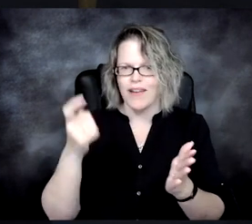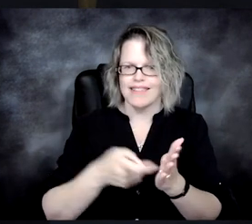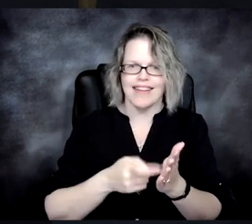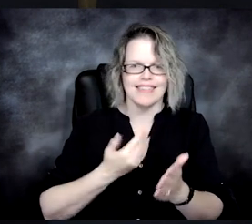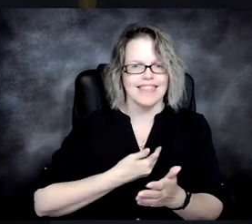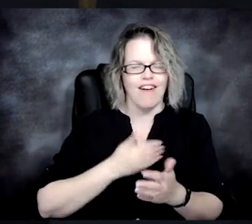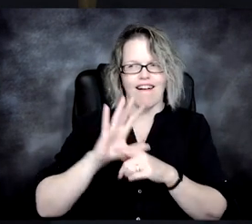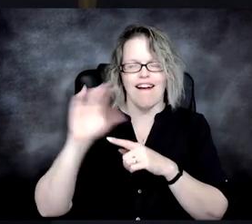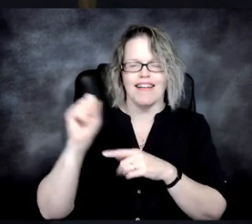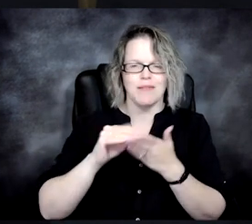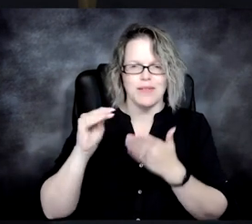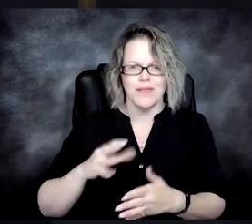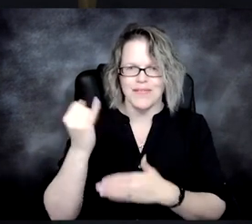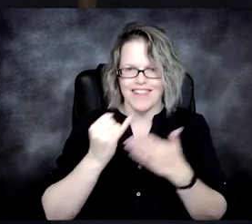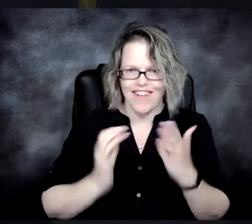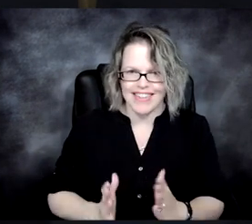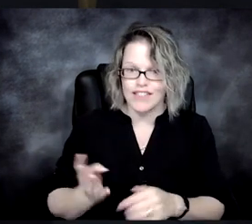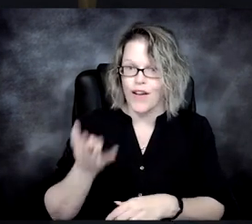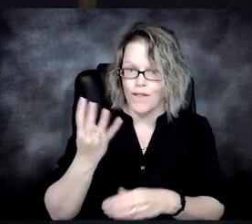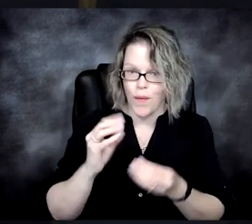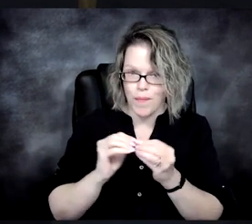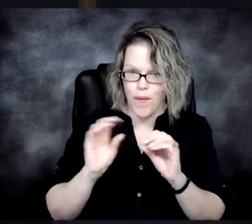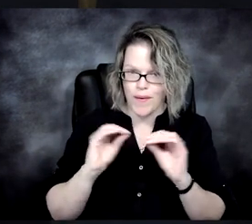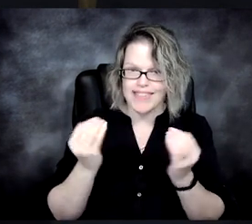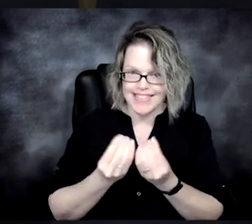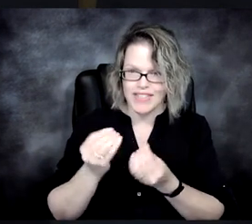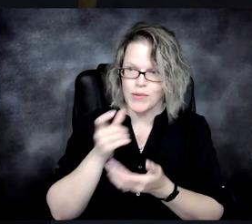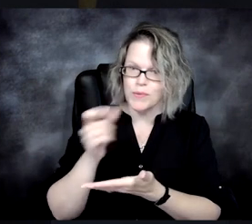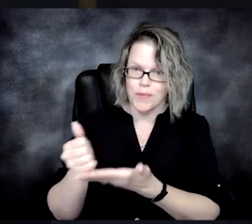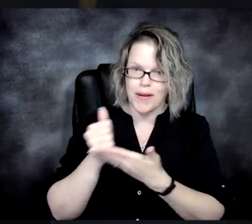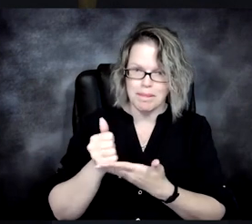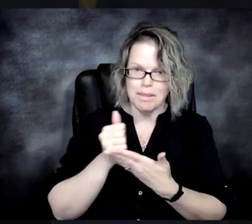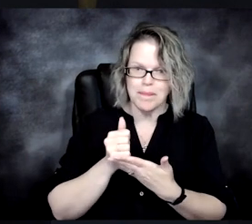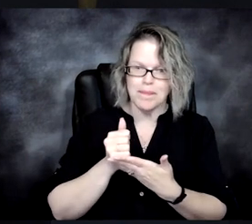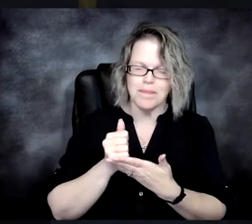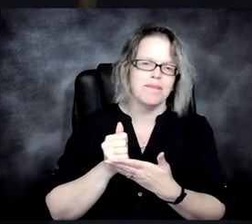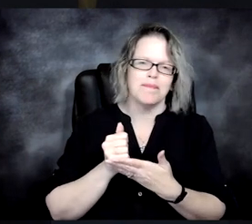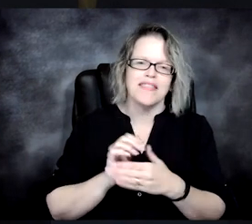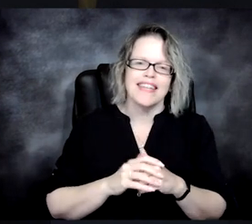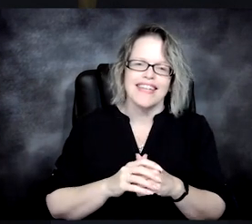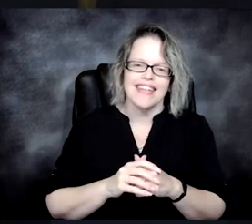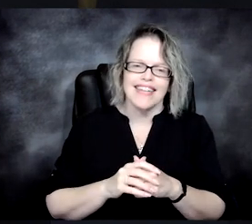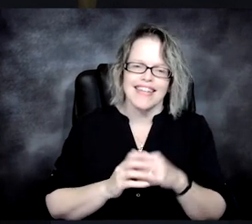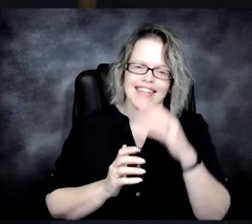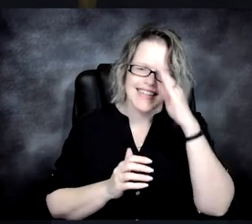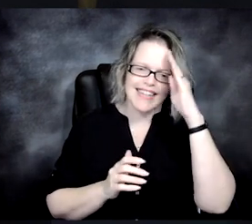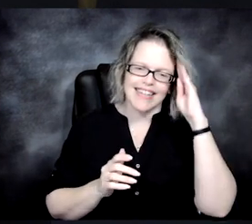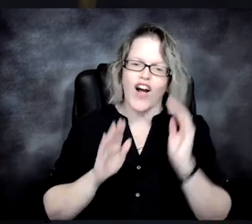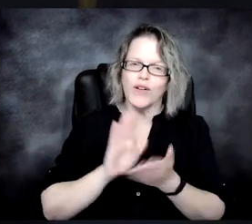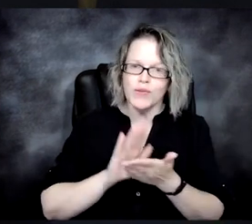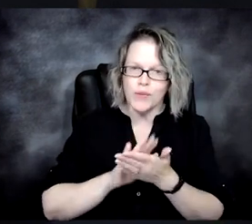student artists. We've got 4 more organizations here that help us in incredible ways in our school system. As you might imagine, our